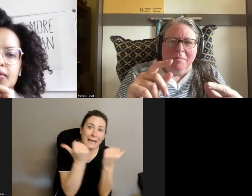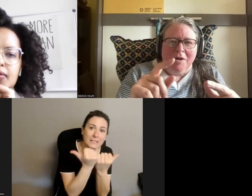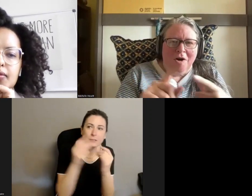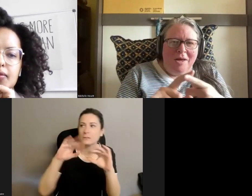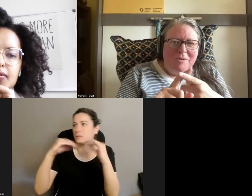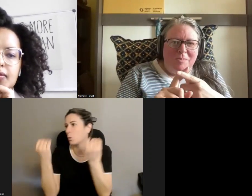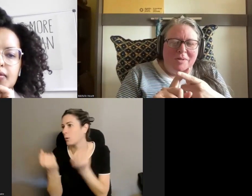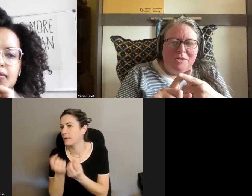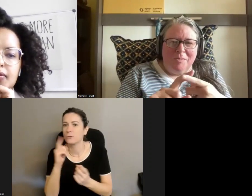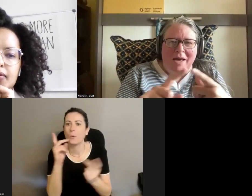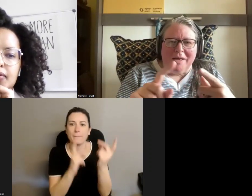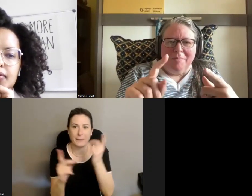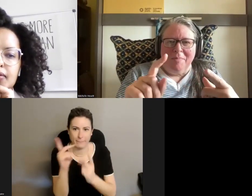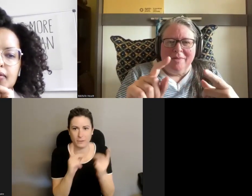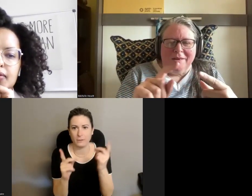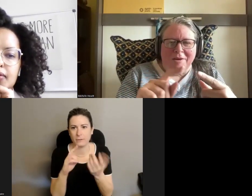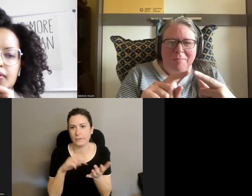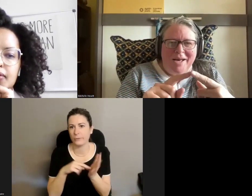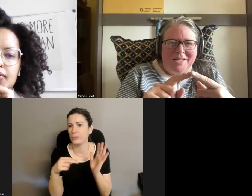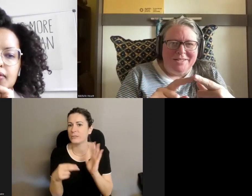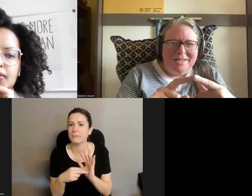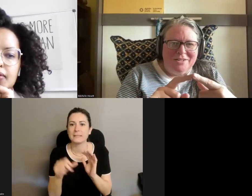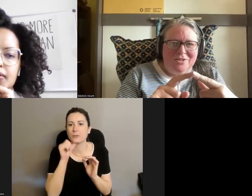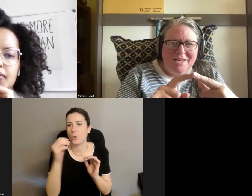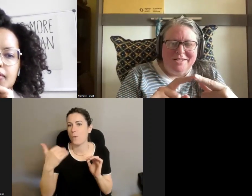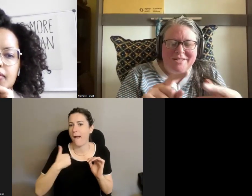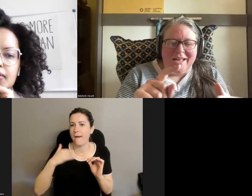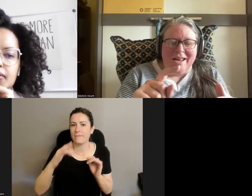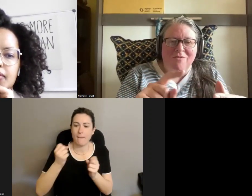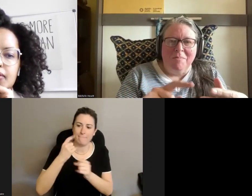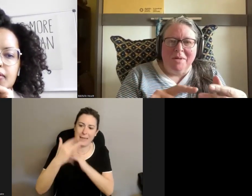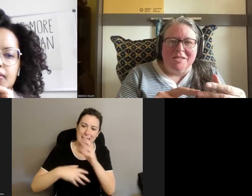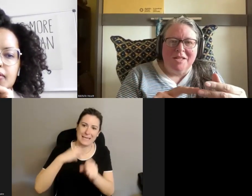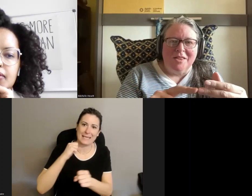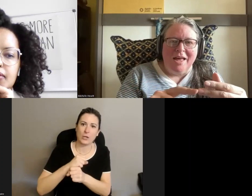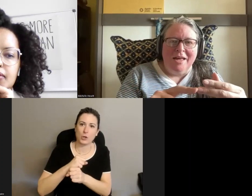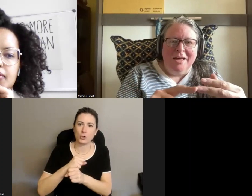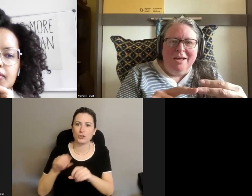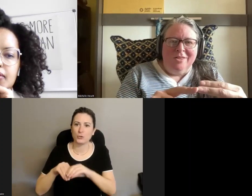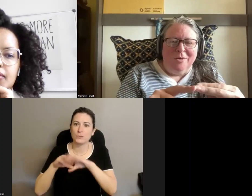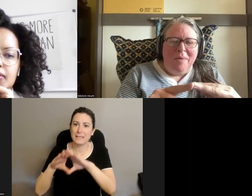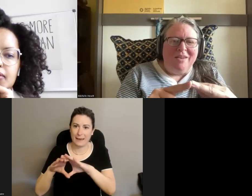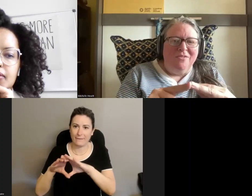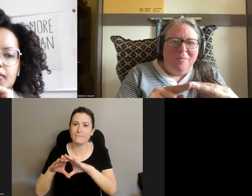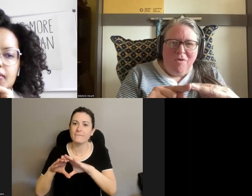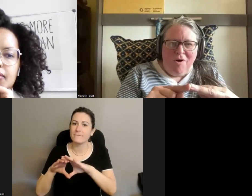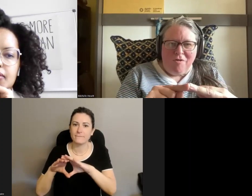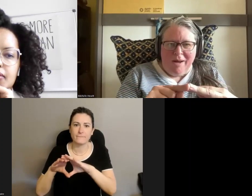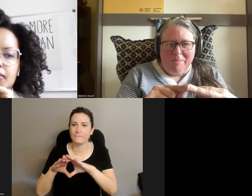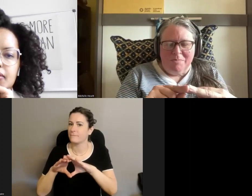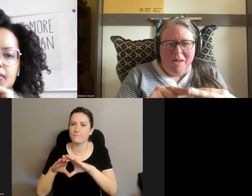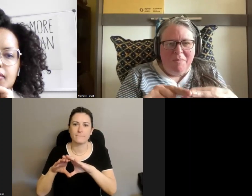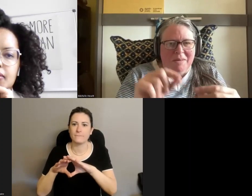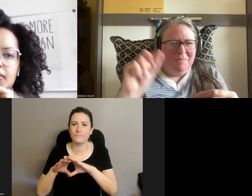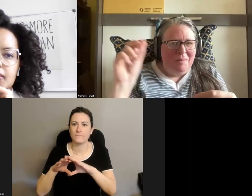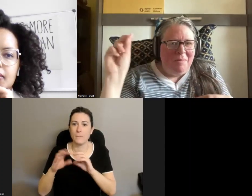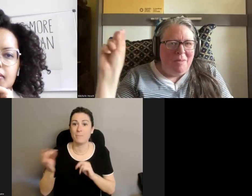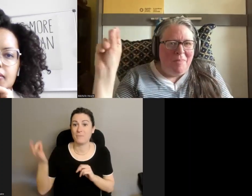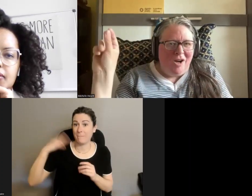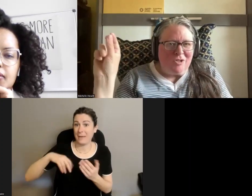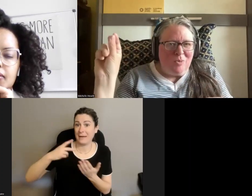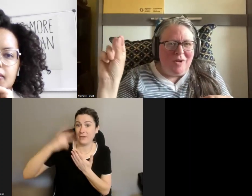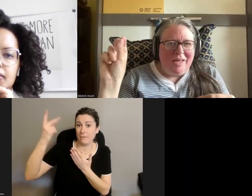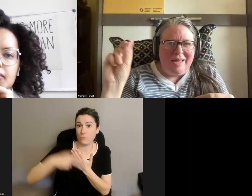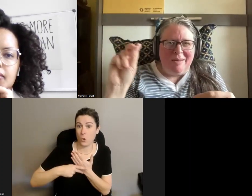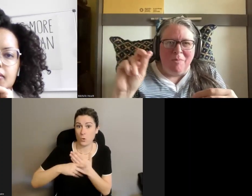know, are not able to build up that the capacity, as you say, to save. It means that that benefit programs, maybe there